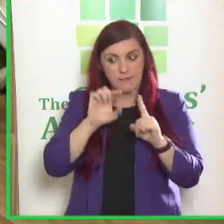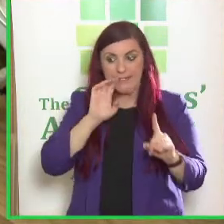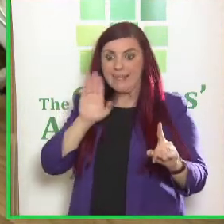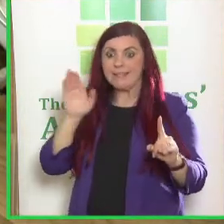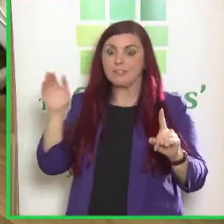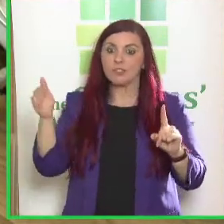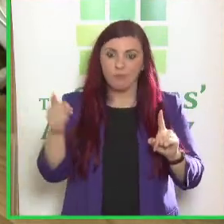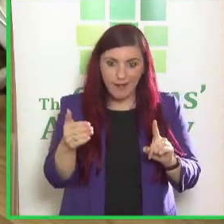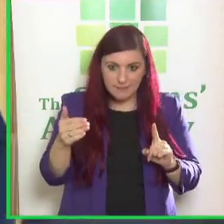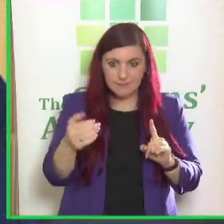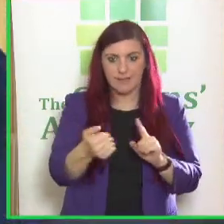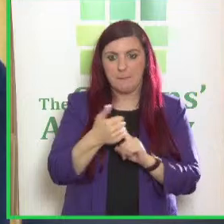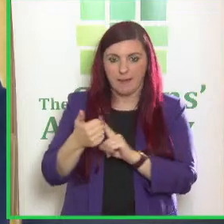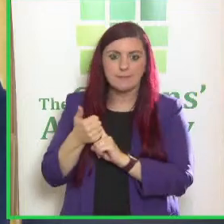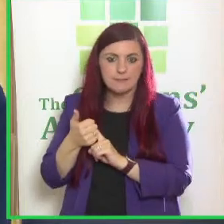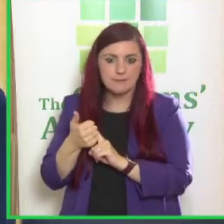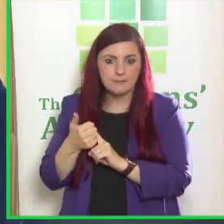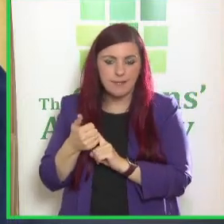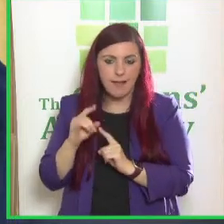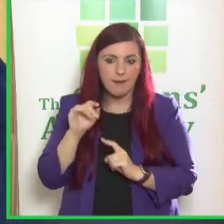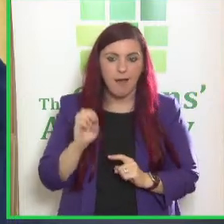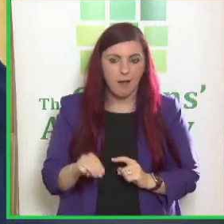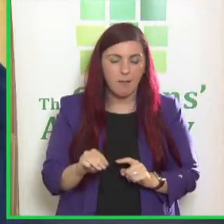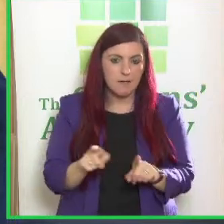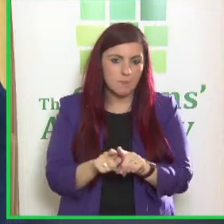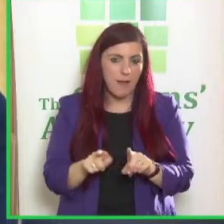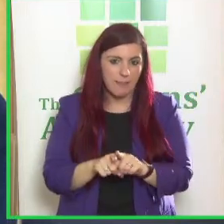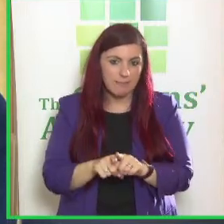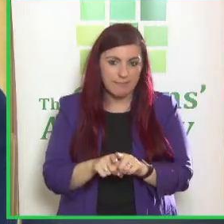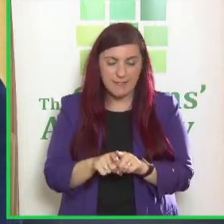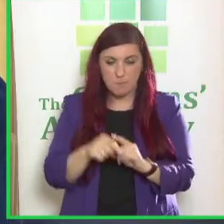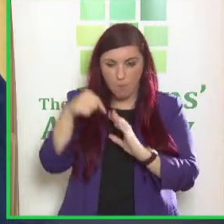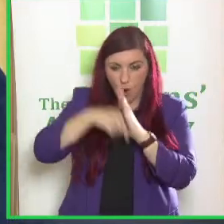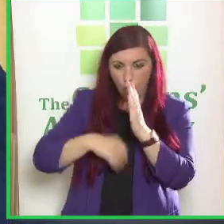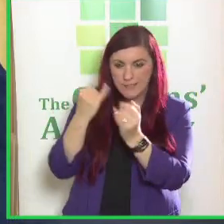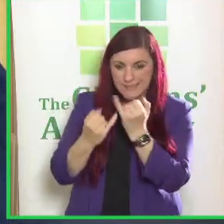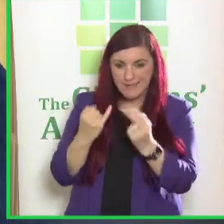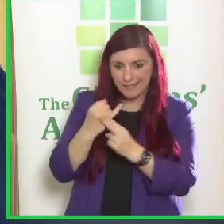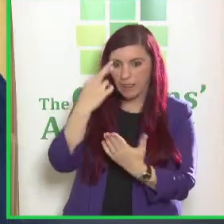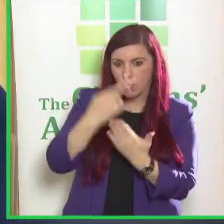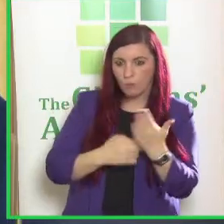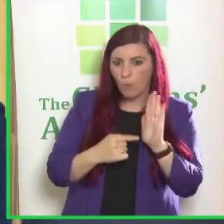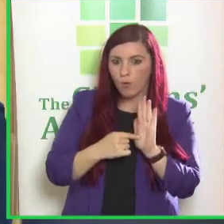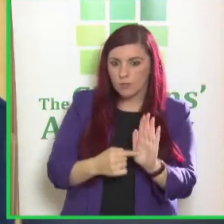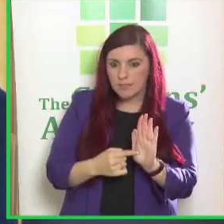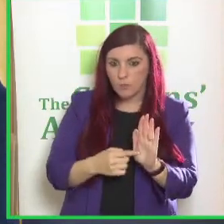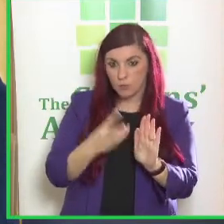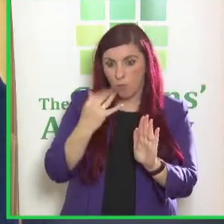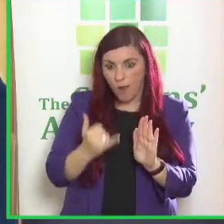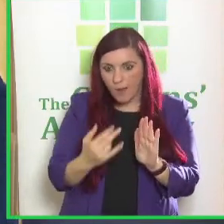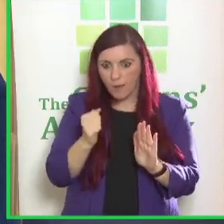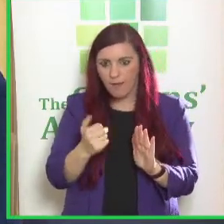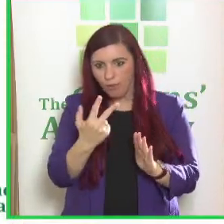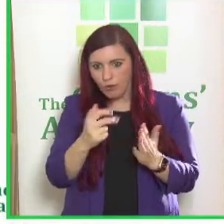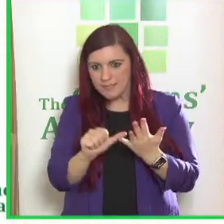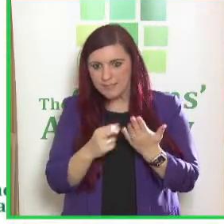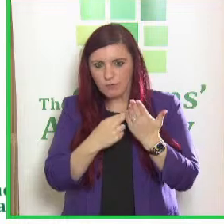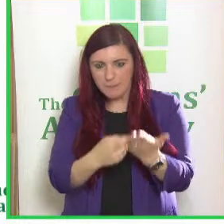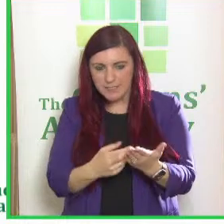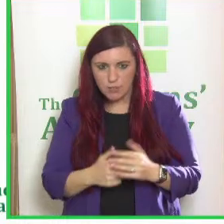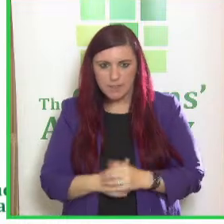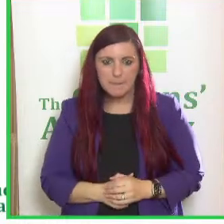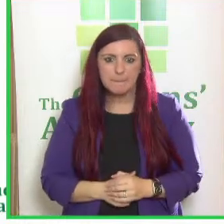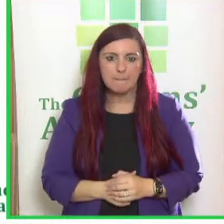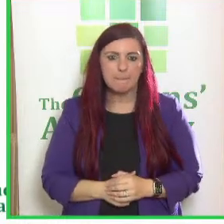as well, and I think it's important to delve into the detail of the report to understand why there are 36 recommendations. So